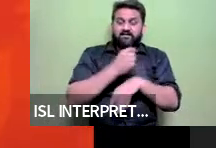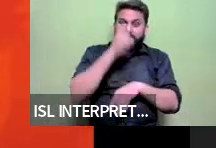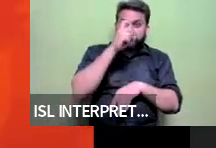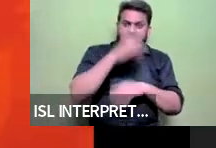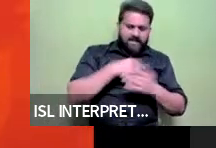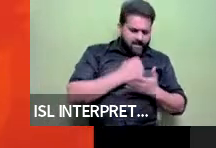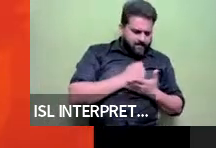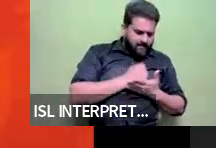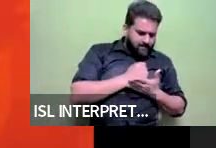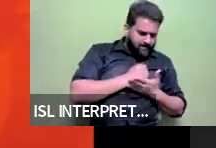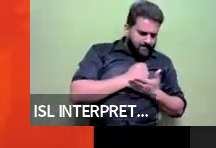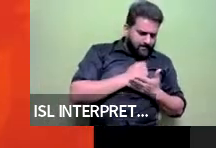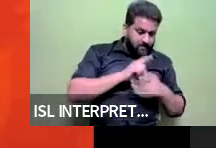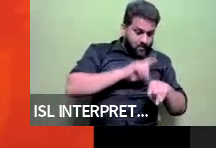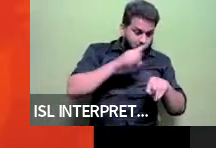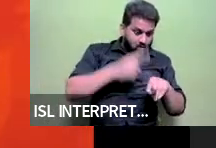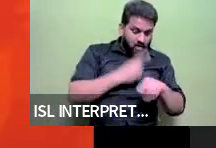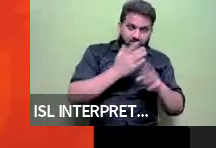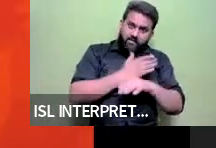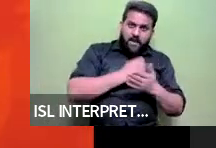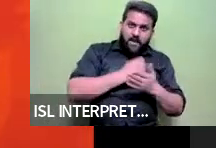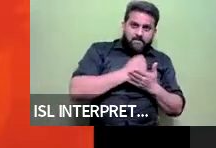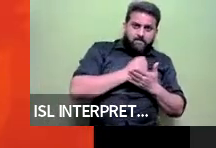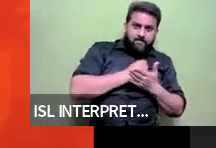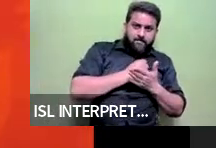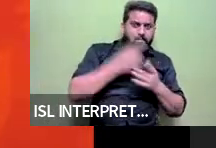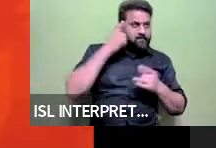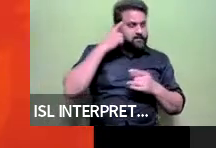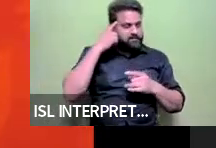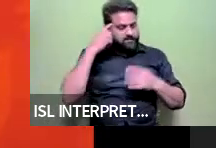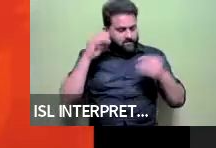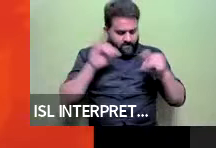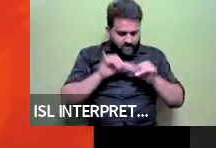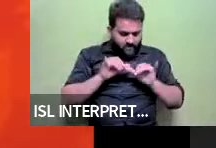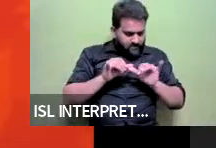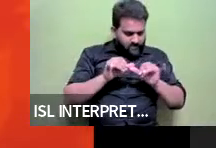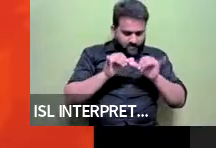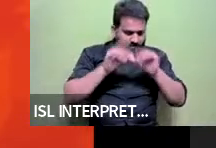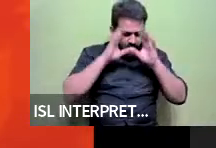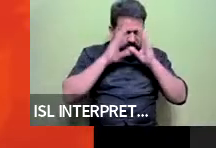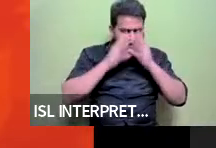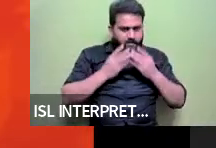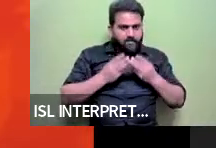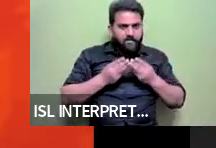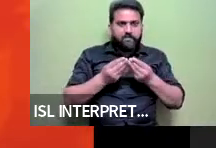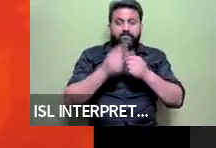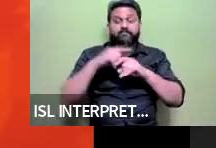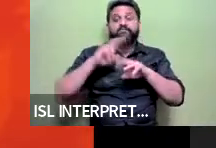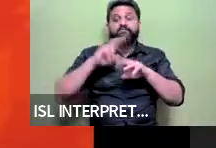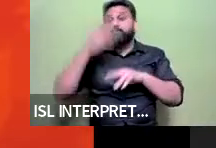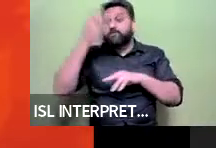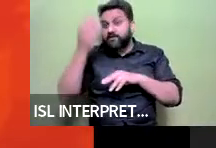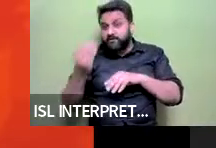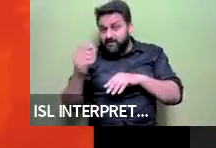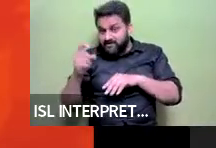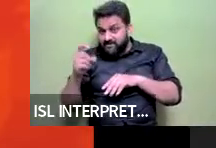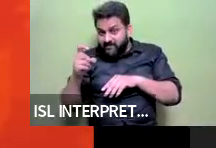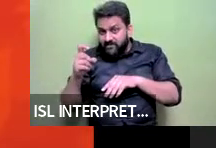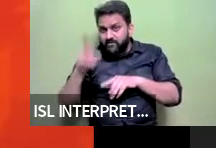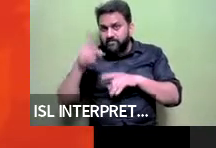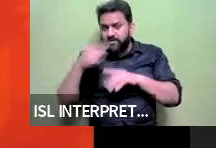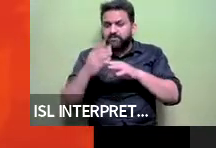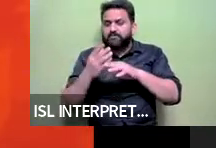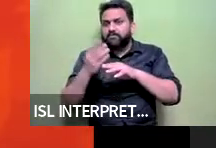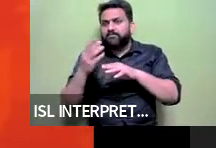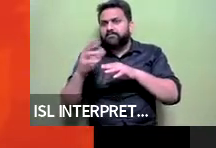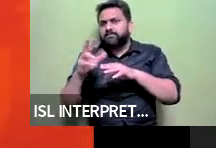in the morning, 1 hour before. So your body, your mind will adjust to that. If it's an evening moot, 7 o'clock, then you should do it 8